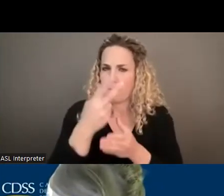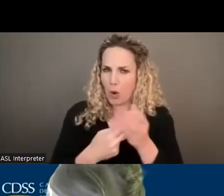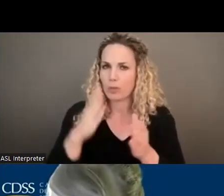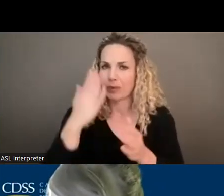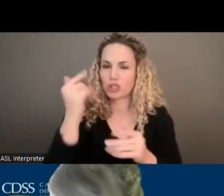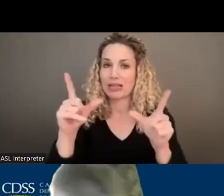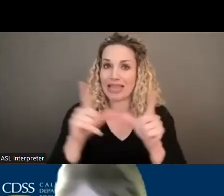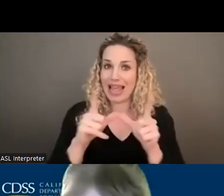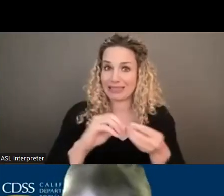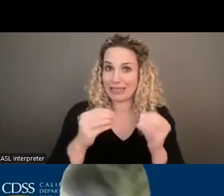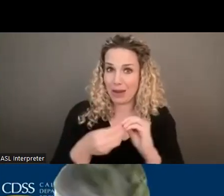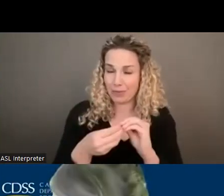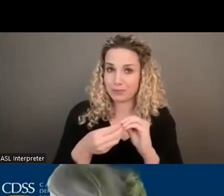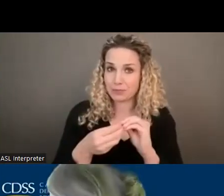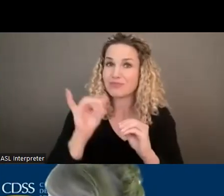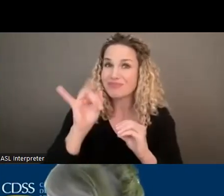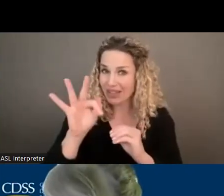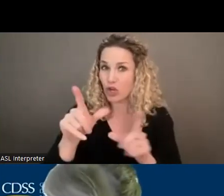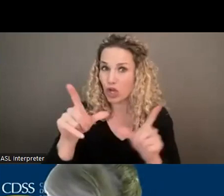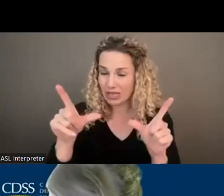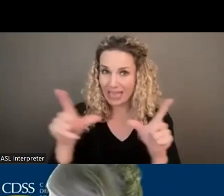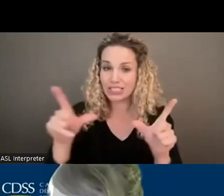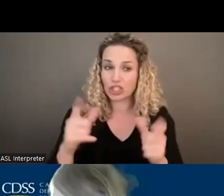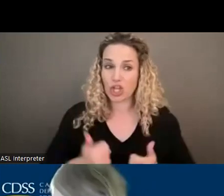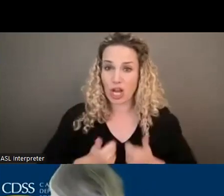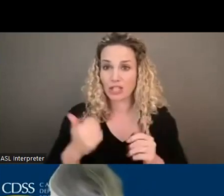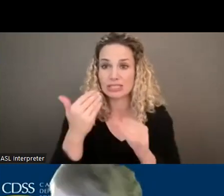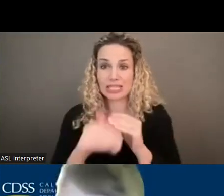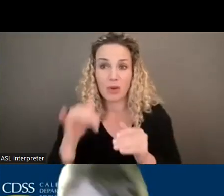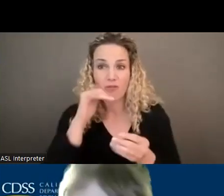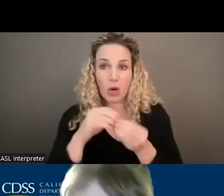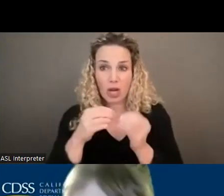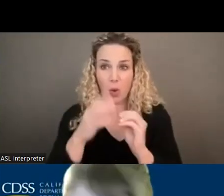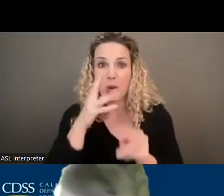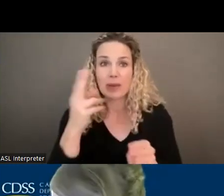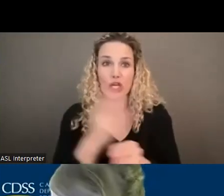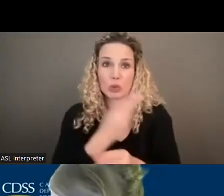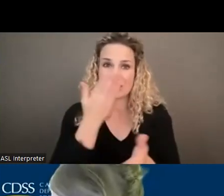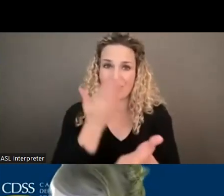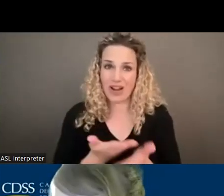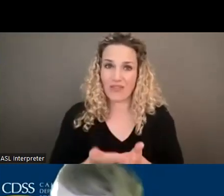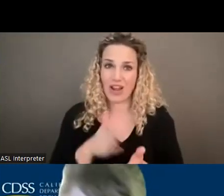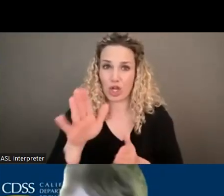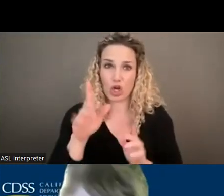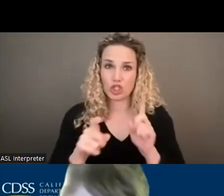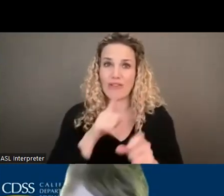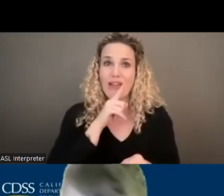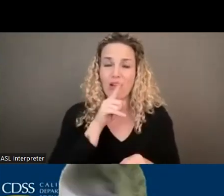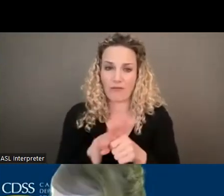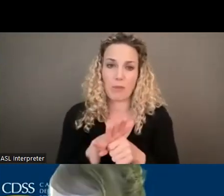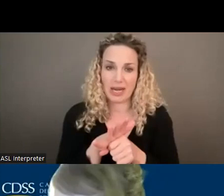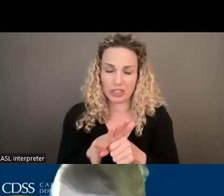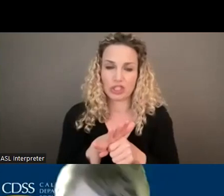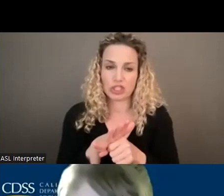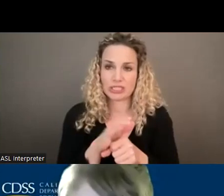license number, if you're licensed, and your address, email, or phone number will be used to verify your survey confirmation